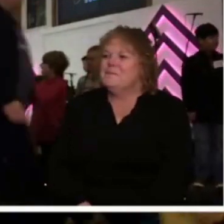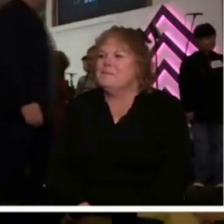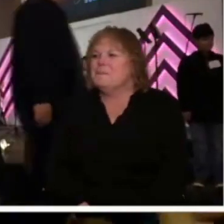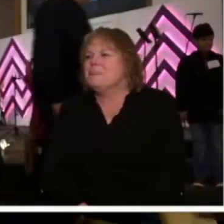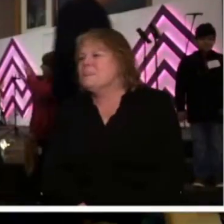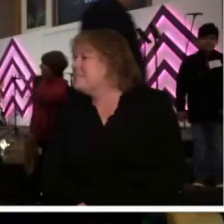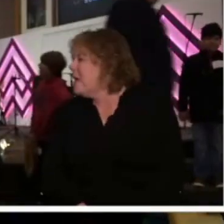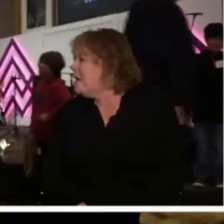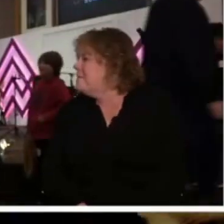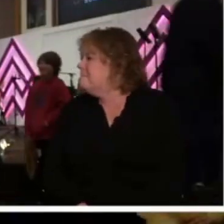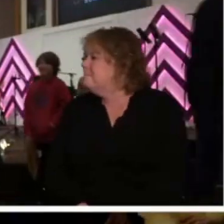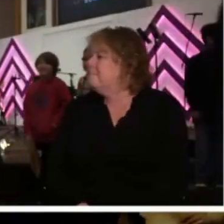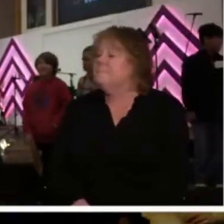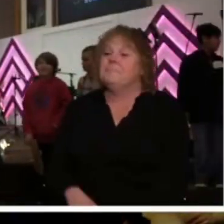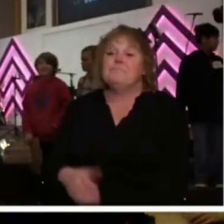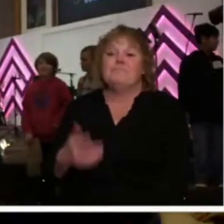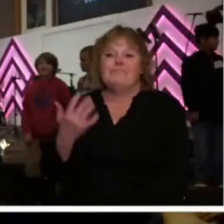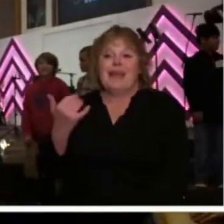our youth, our students.